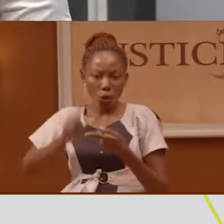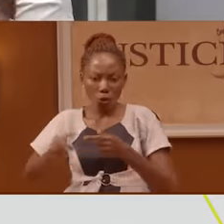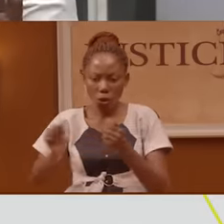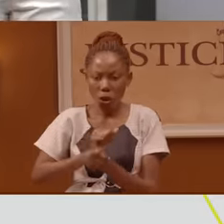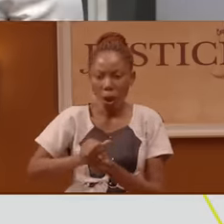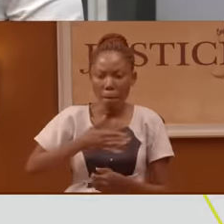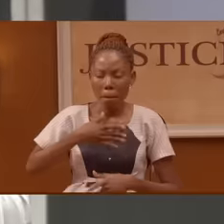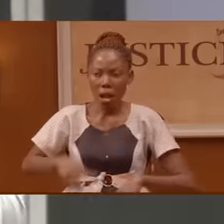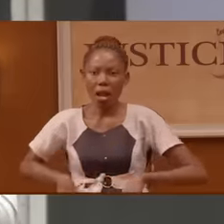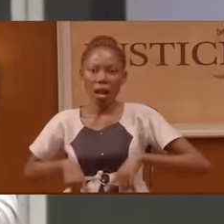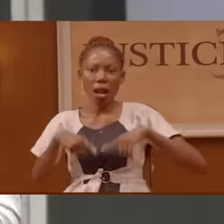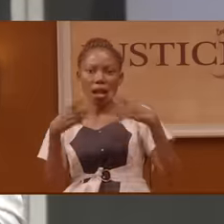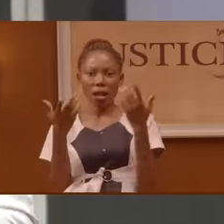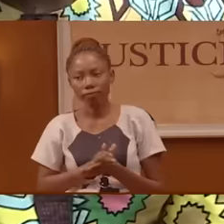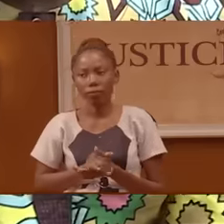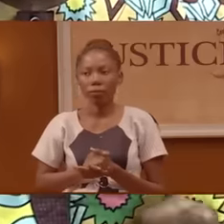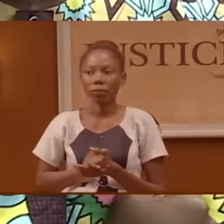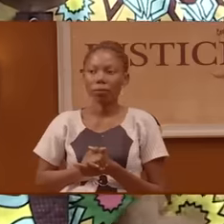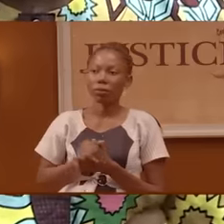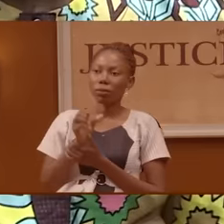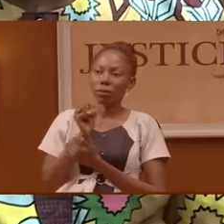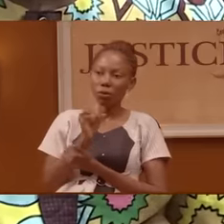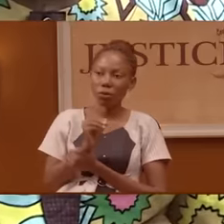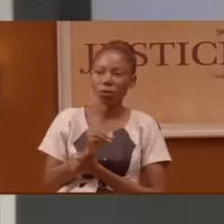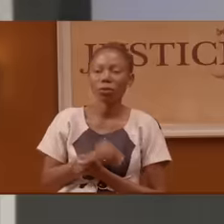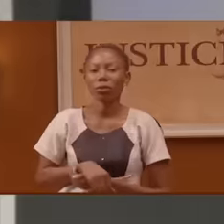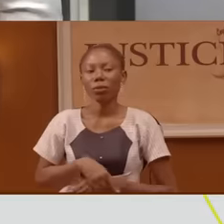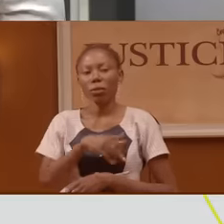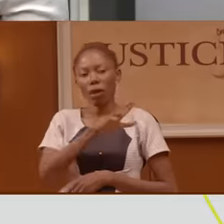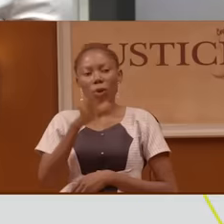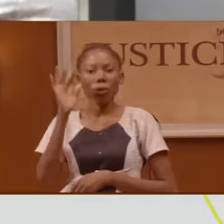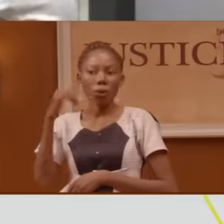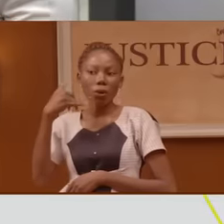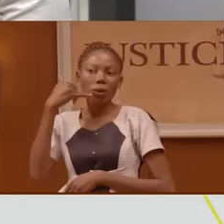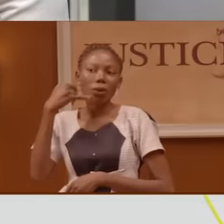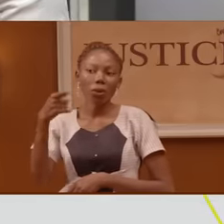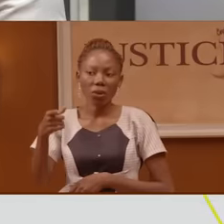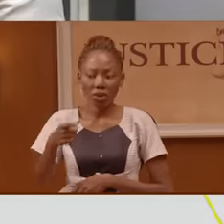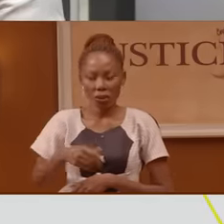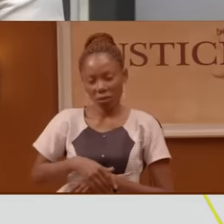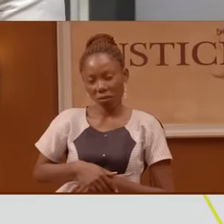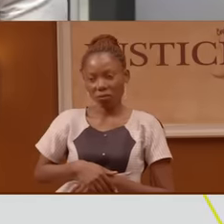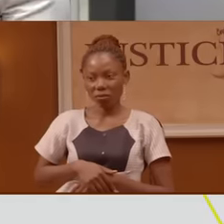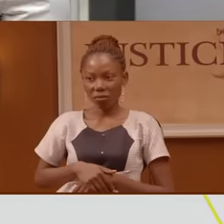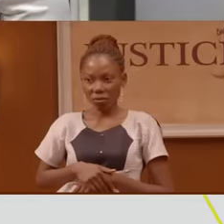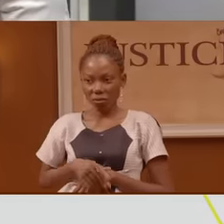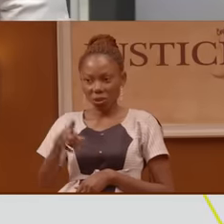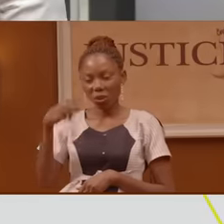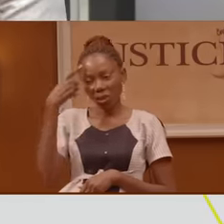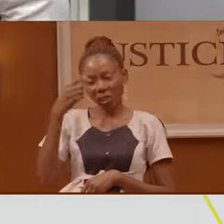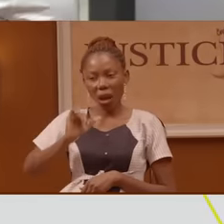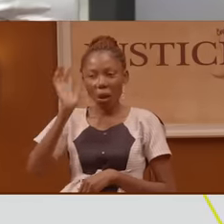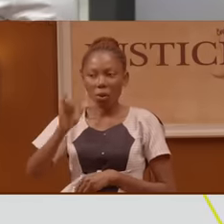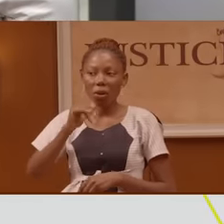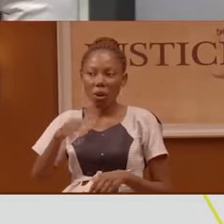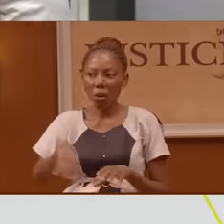that no, I should go and abort it. So he was always calling me, persuading me that please, let's, you think I'm not going to marry you, I'm